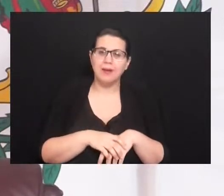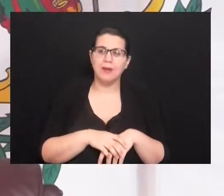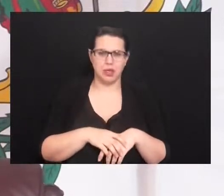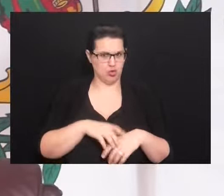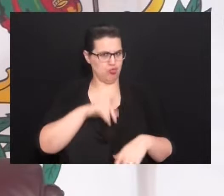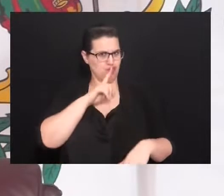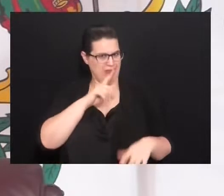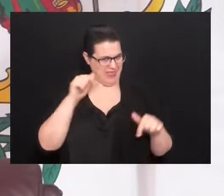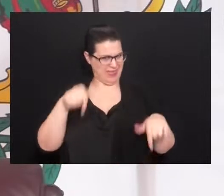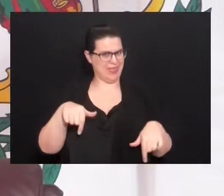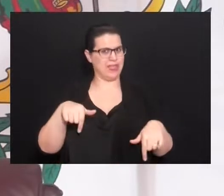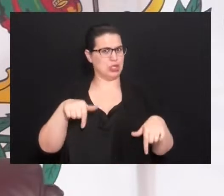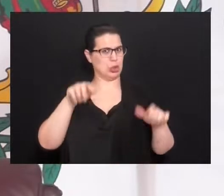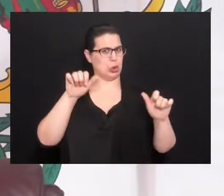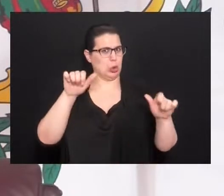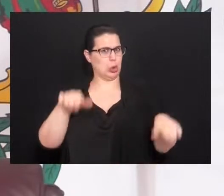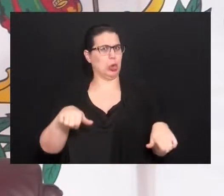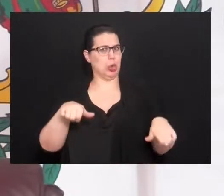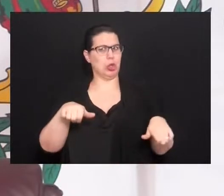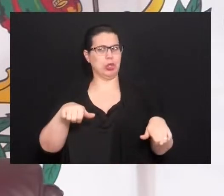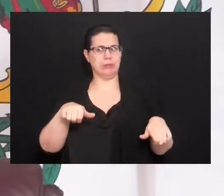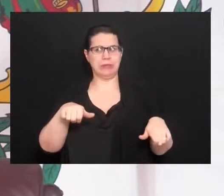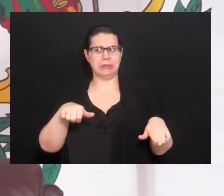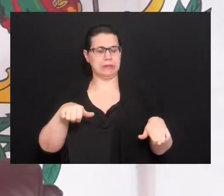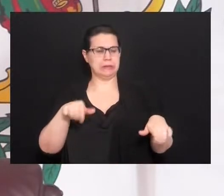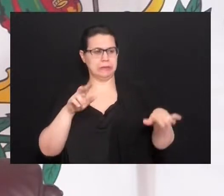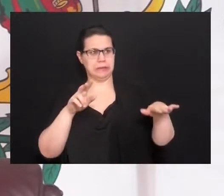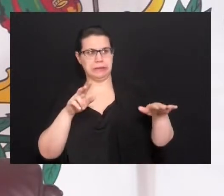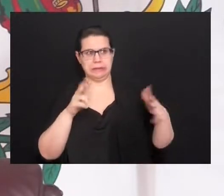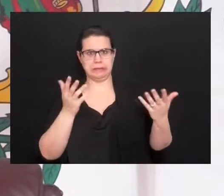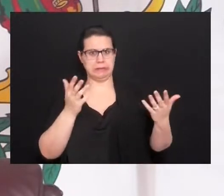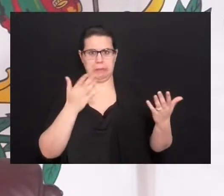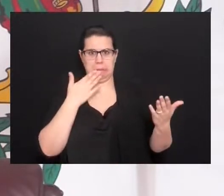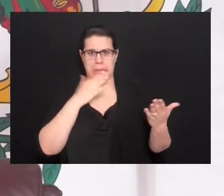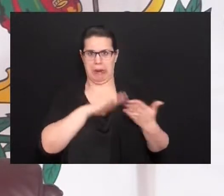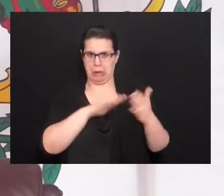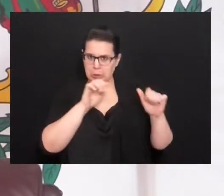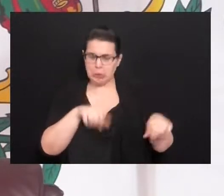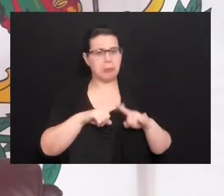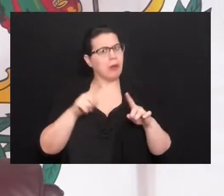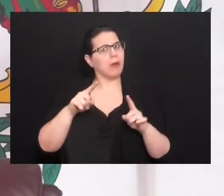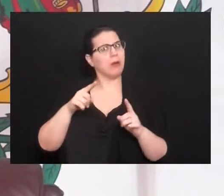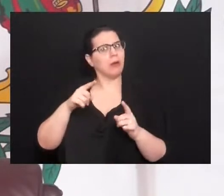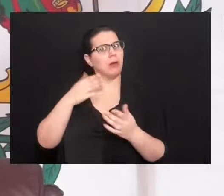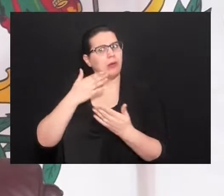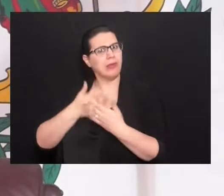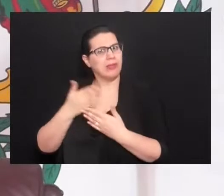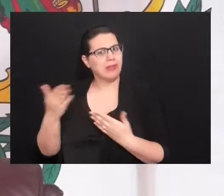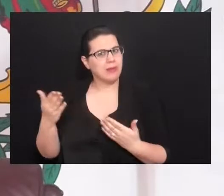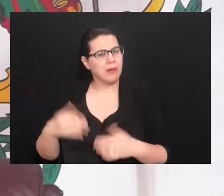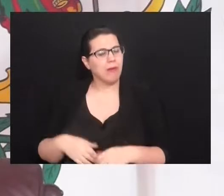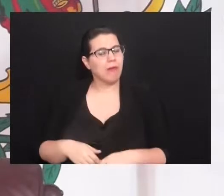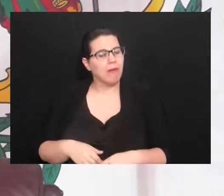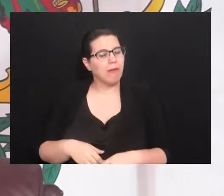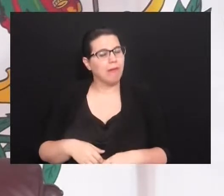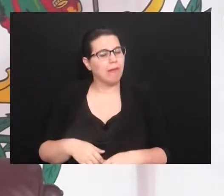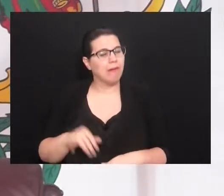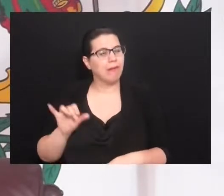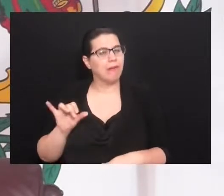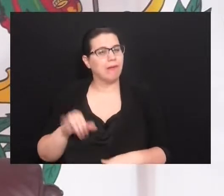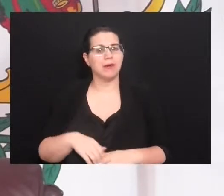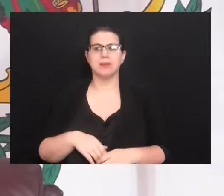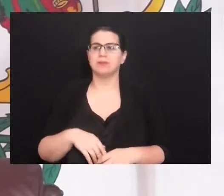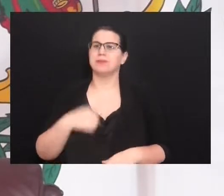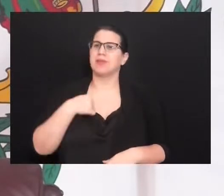surely have been looking at not so good stuff. So I really think that absolutely